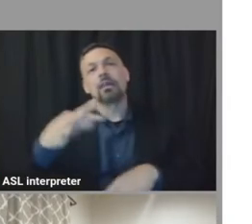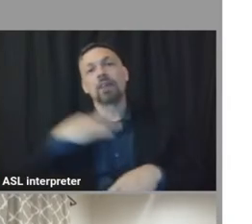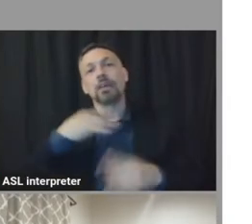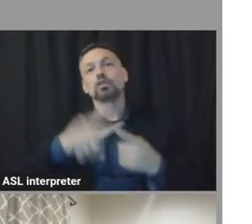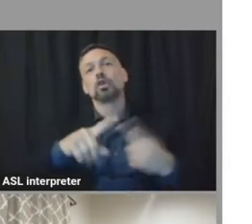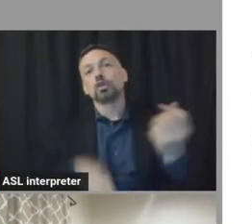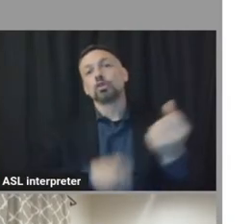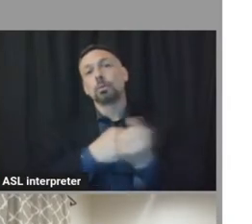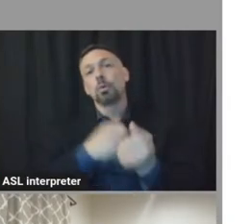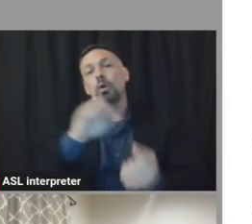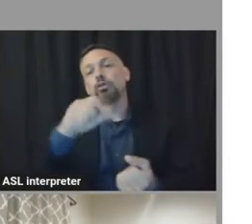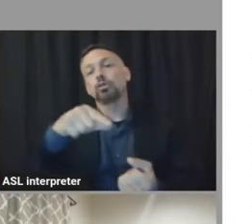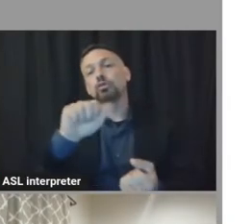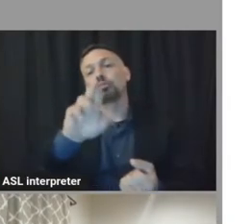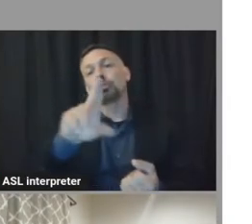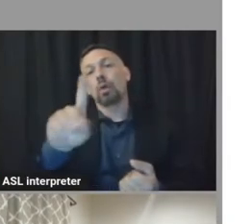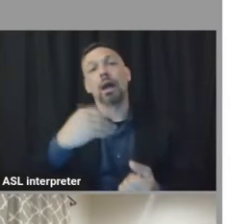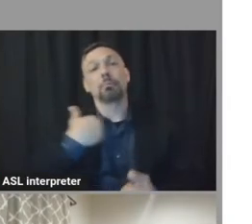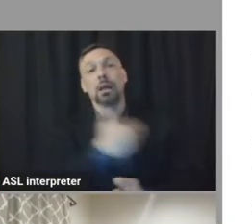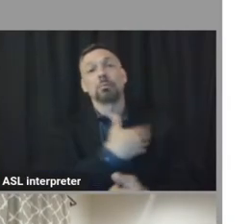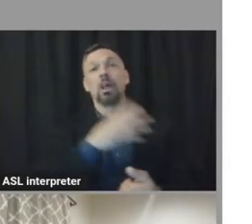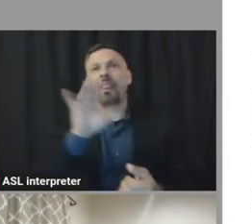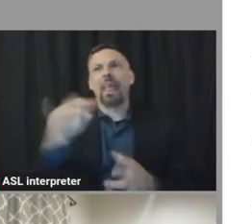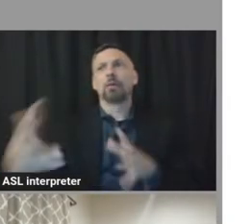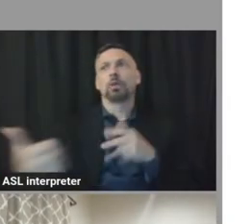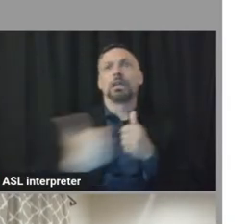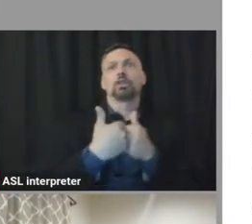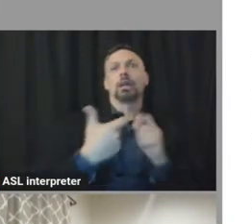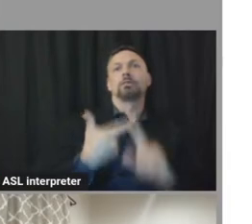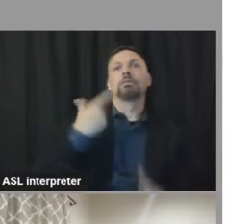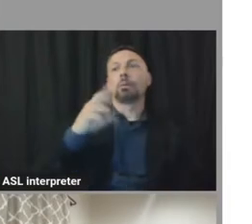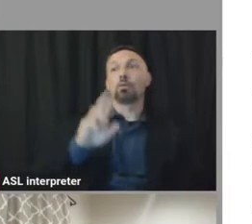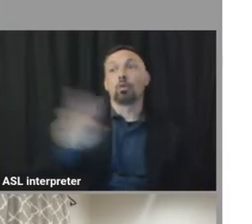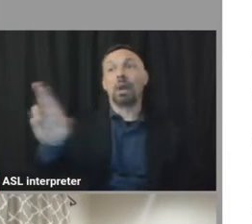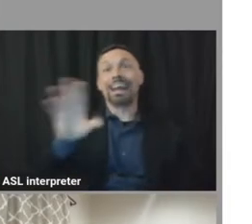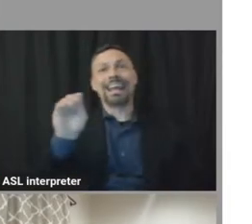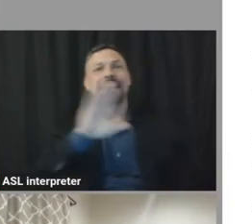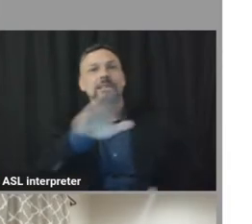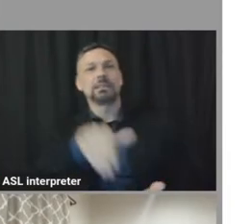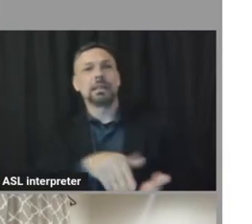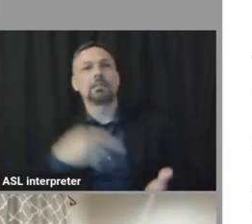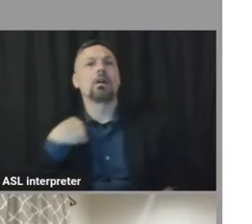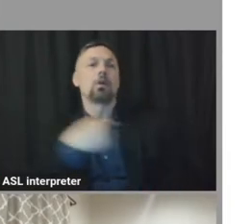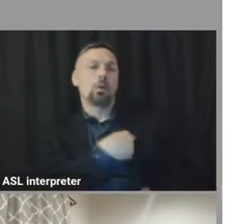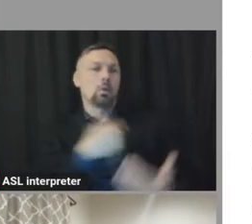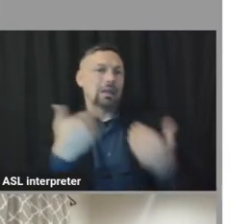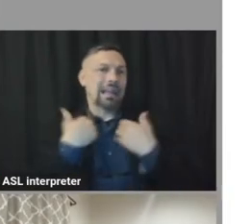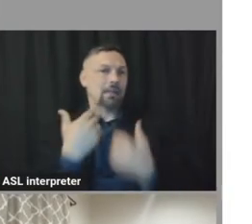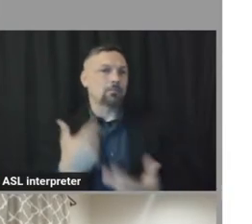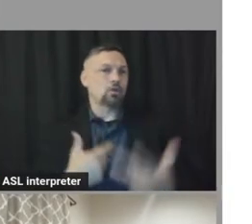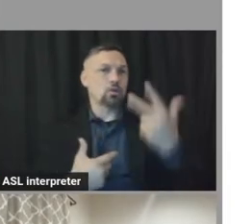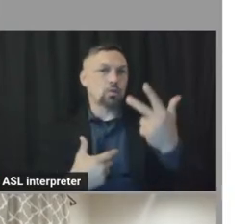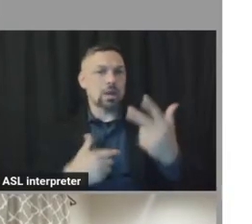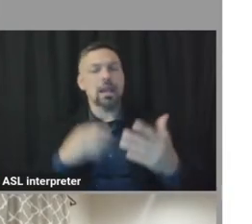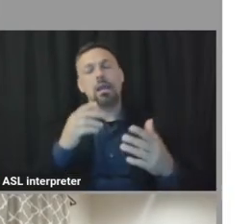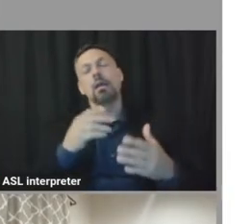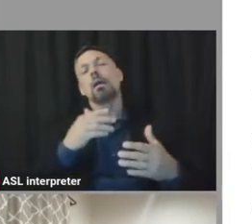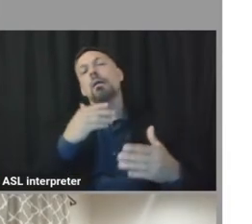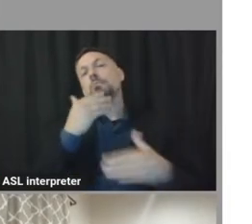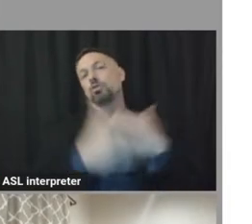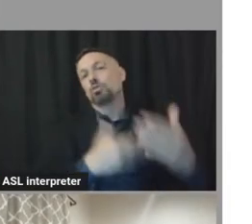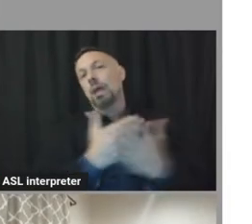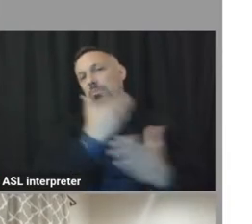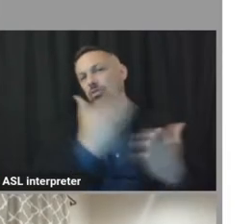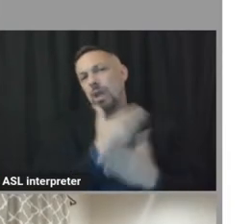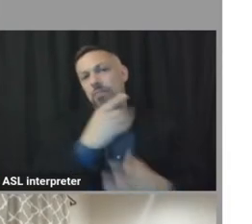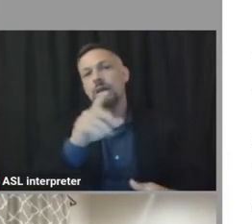squad members that are currently getting challenged from the right and the center. So we have the three progressive Black electeds in the squad,